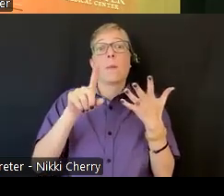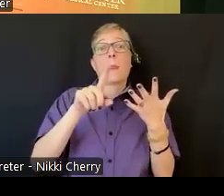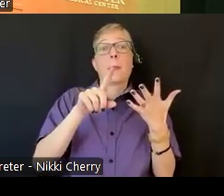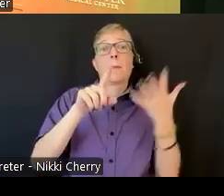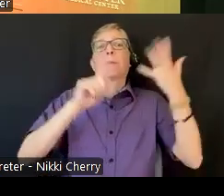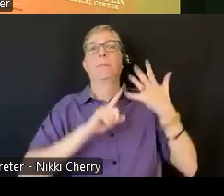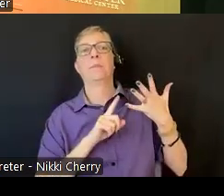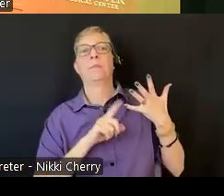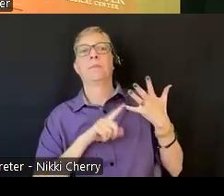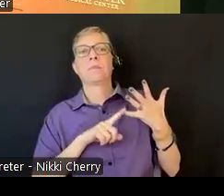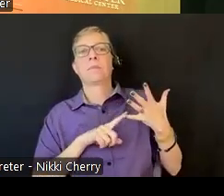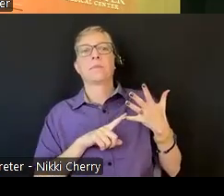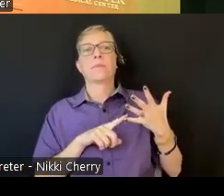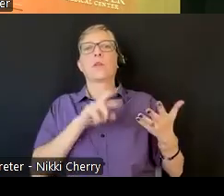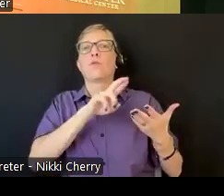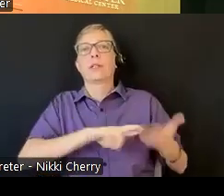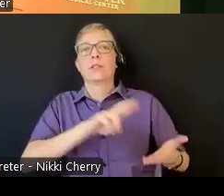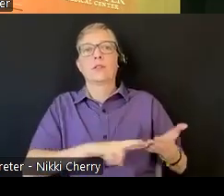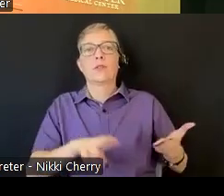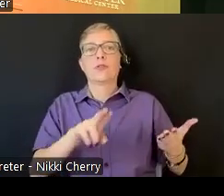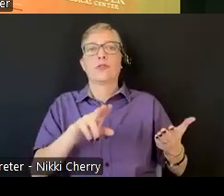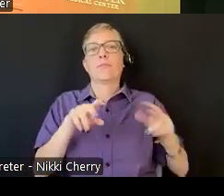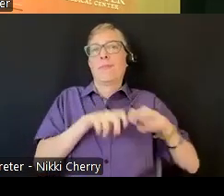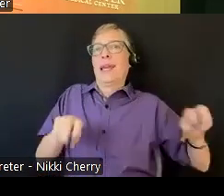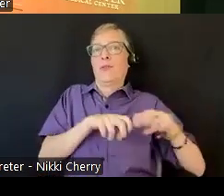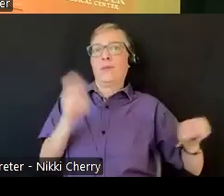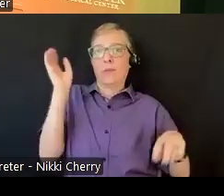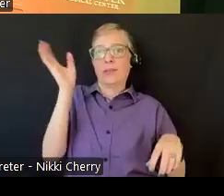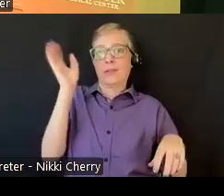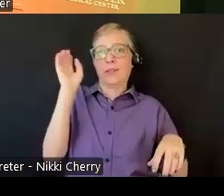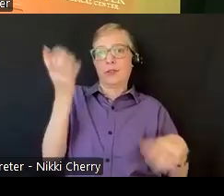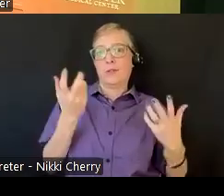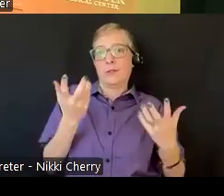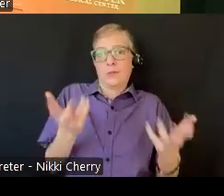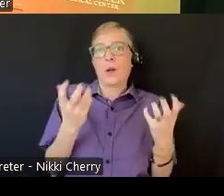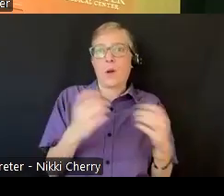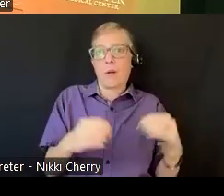more and more trainees to participate in research as well.